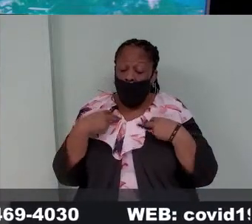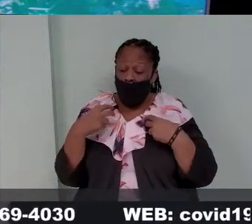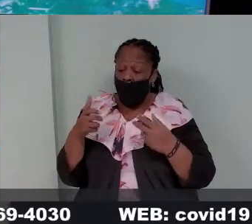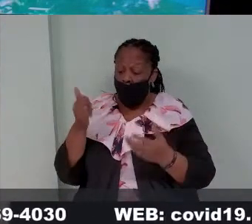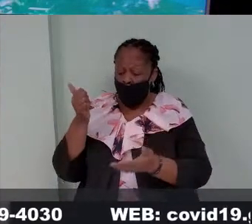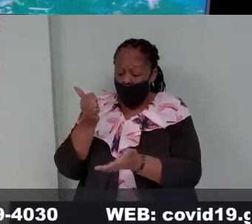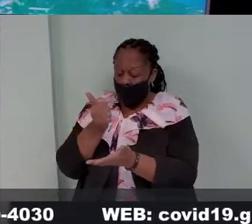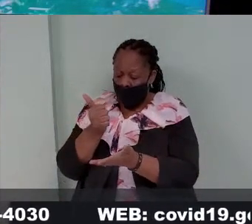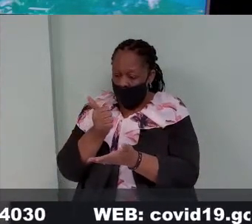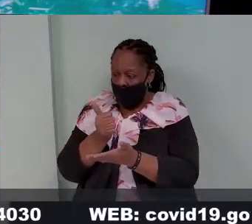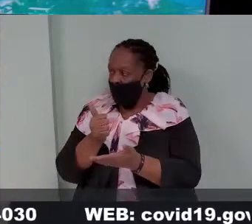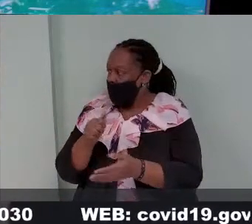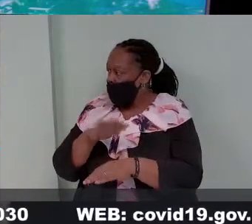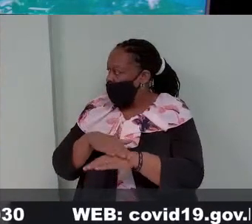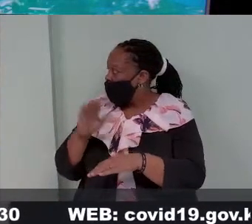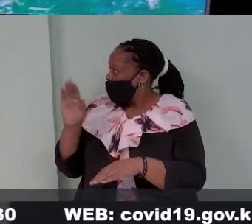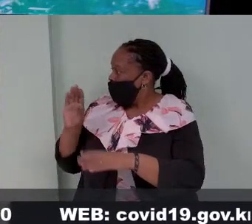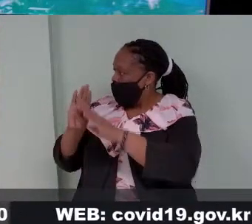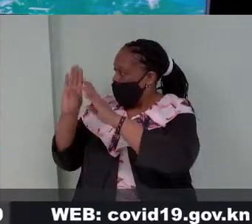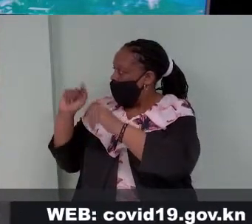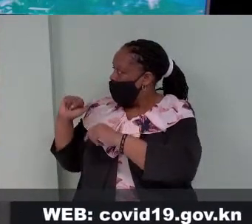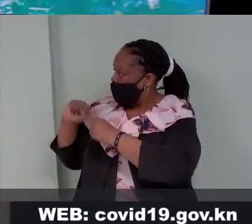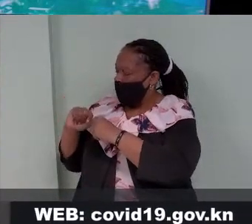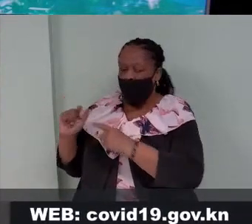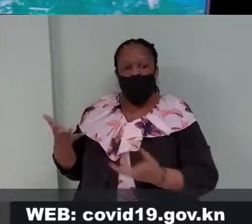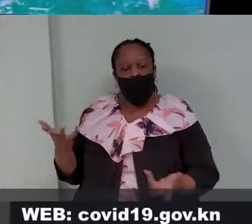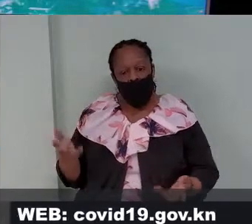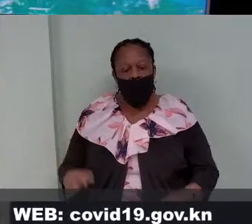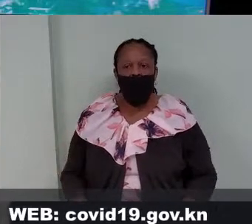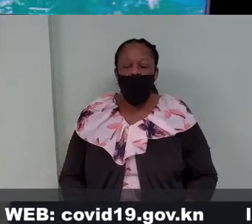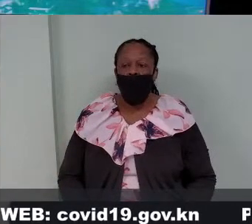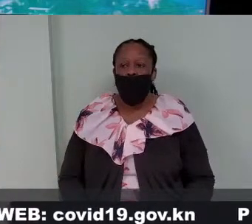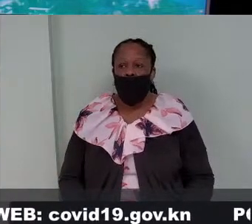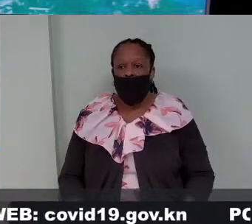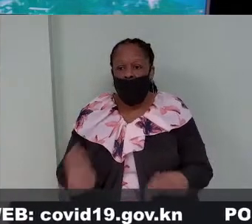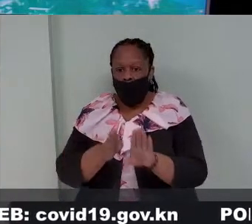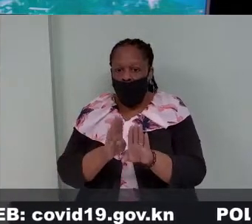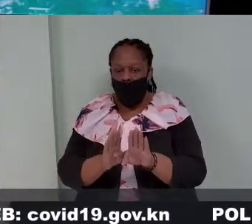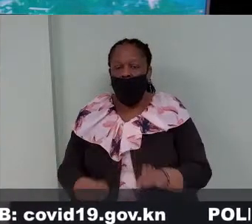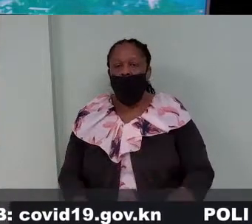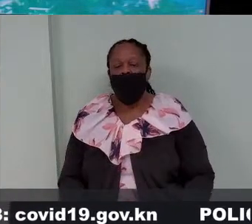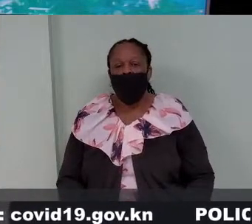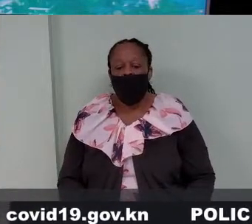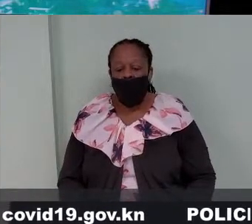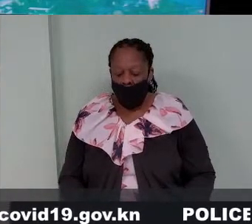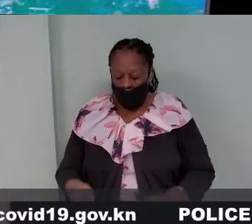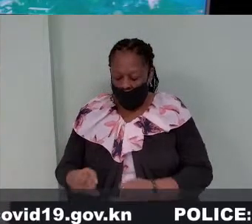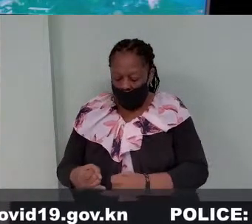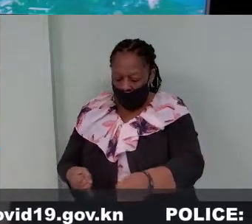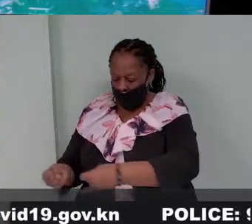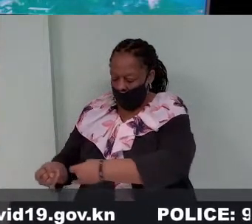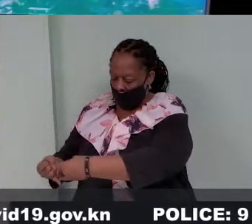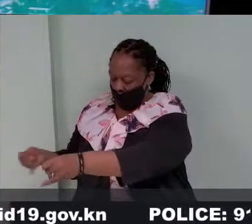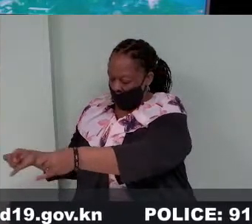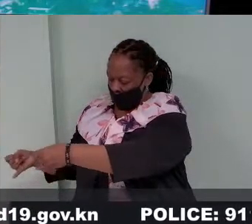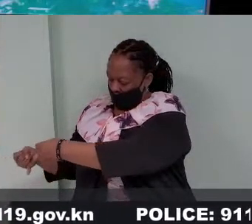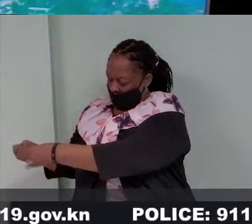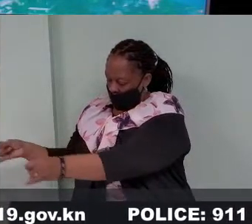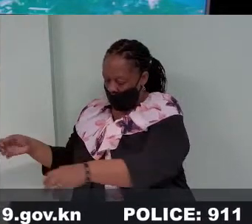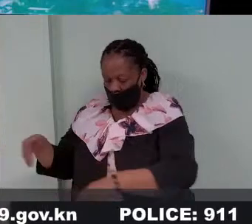agents. Please ensure you have your markings in place. Please ensure you have the necessary signage whereby